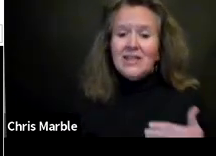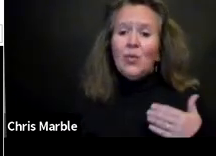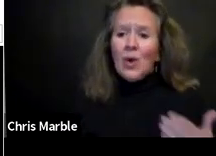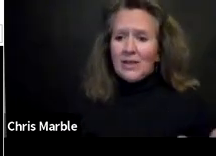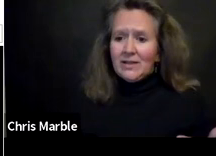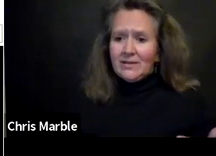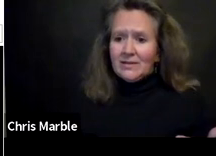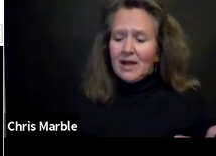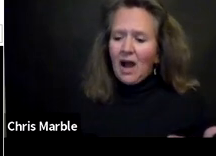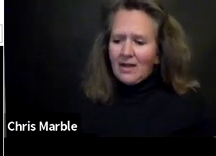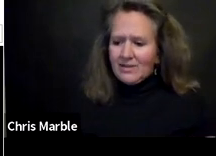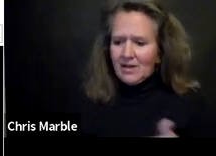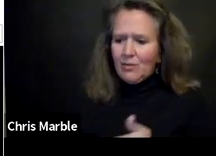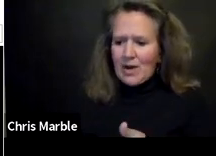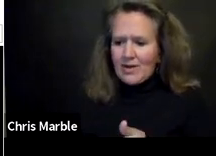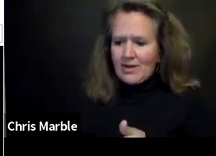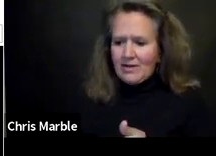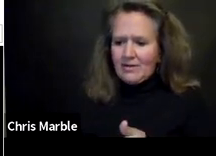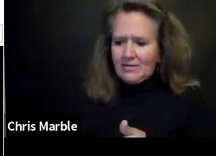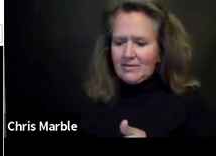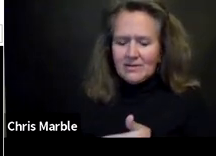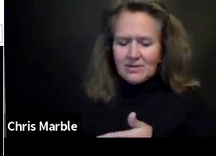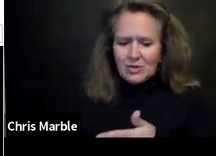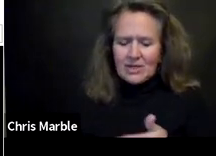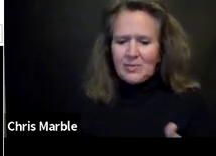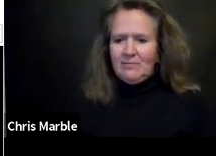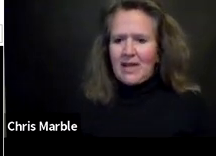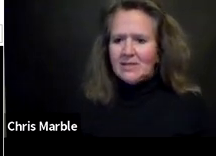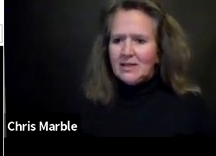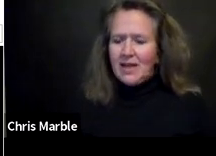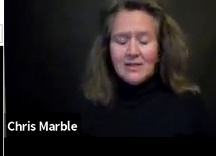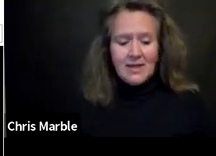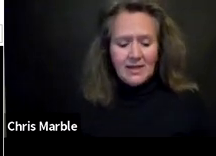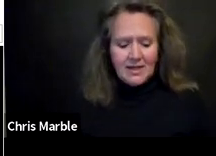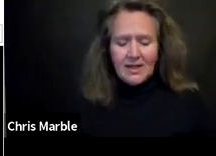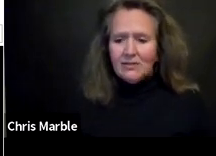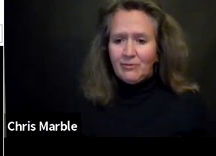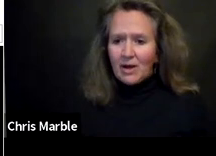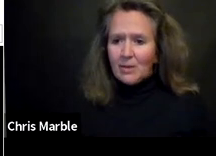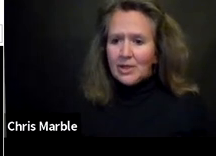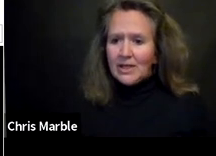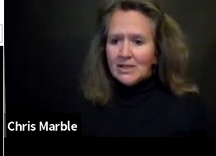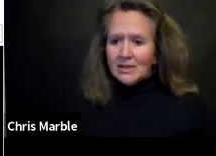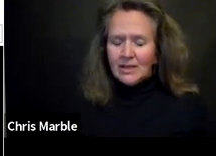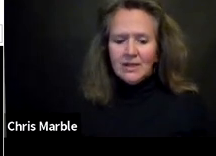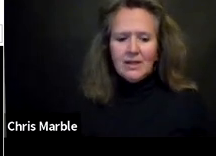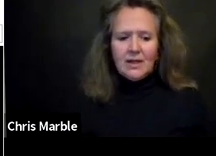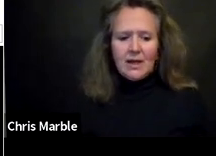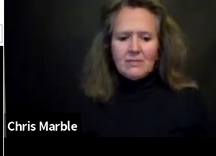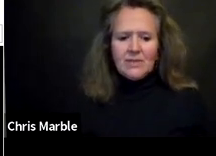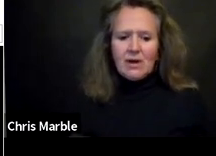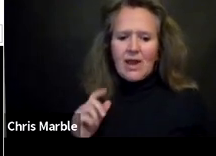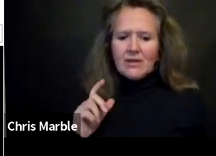And one of the cons of wearing a transparent mask like that is that it can fog up pretty easily.